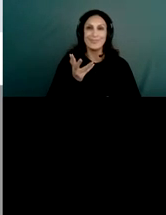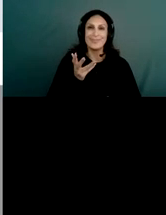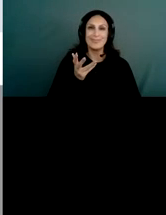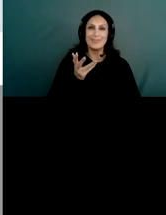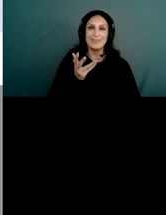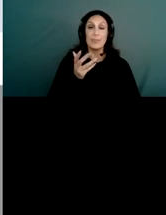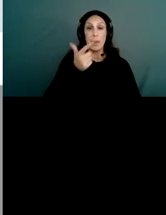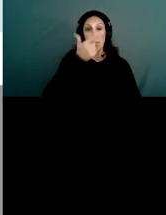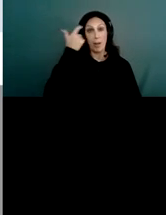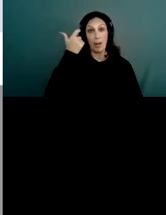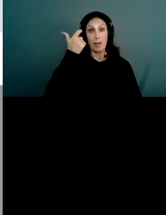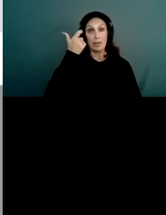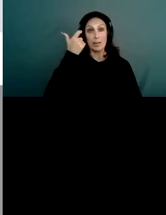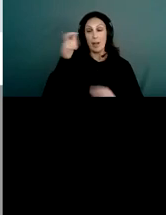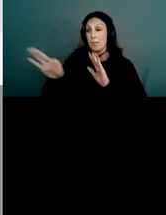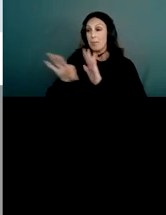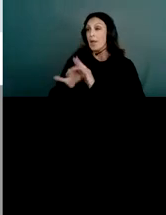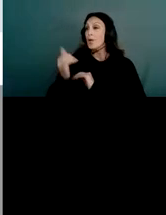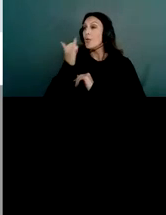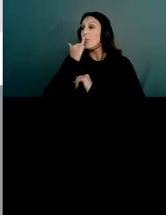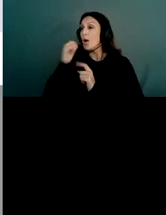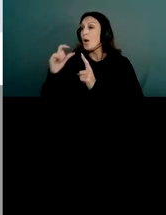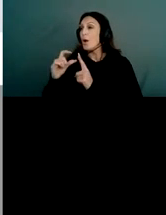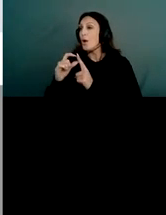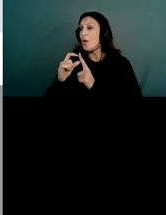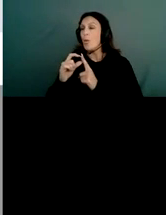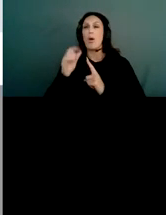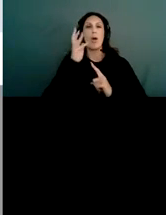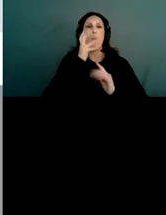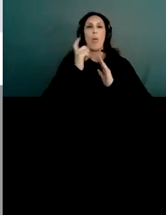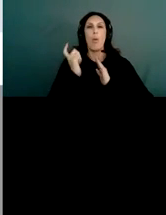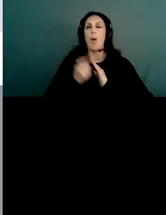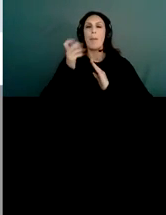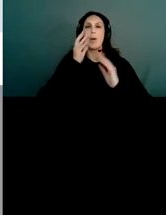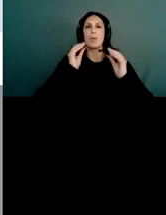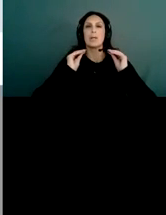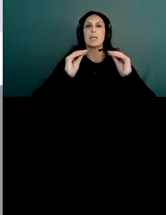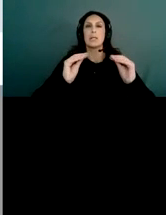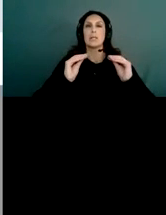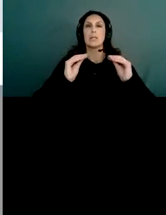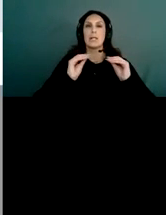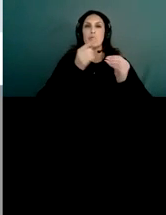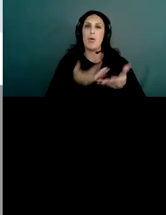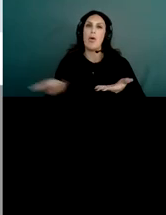Done. the reteach D, O, N, E. and the Find extra the others. practice.